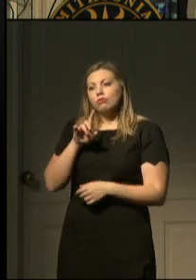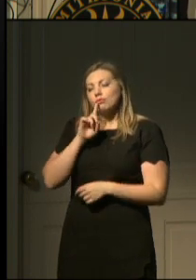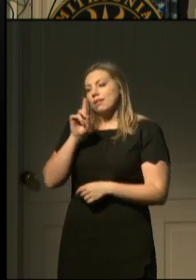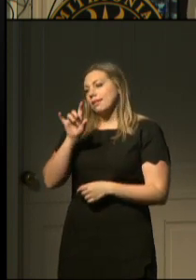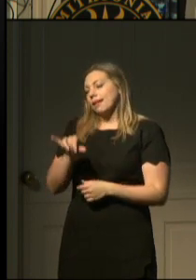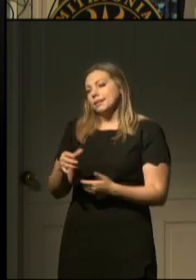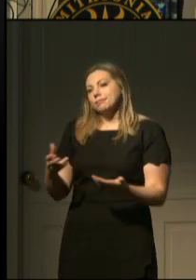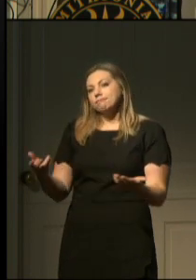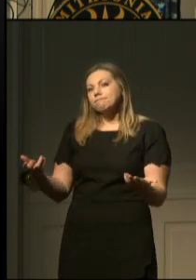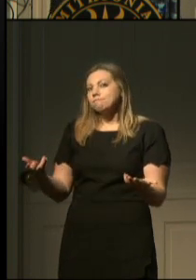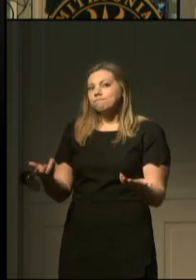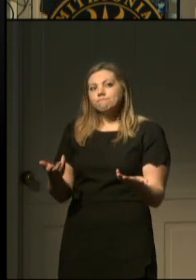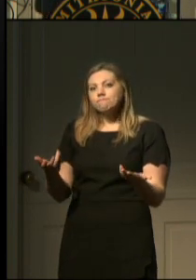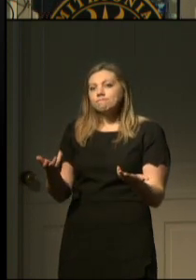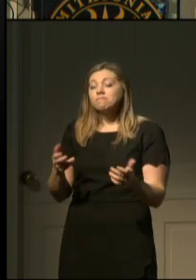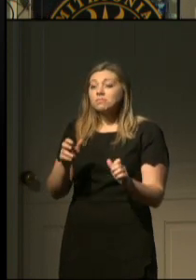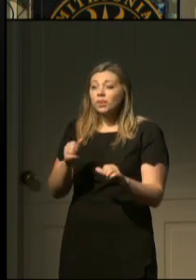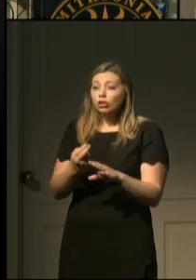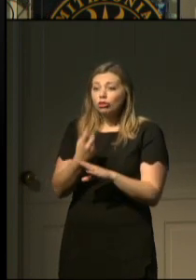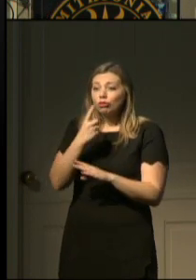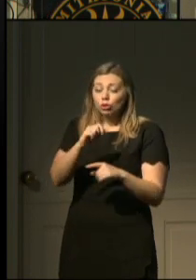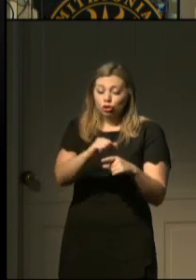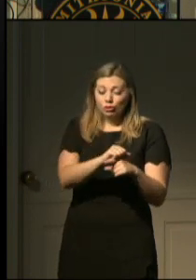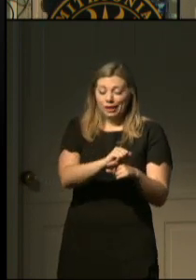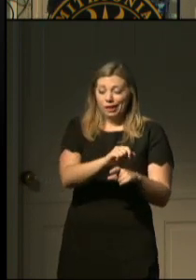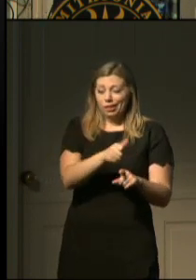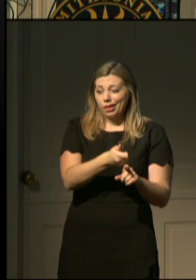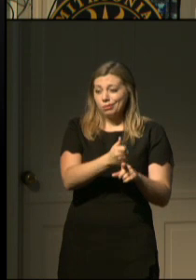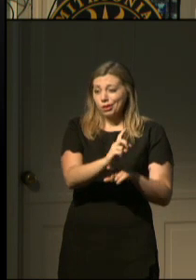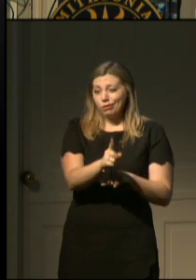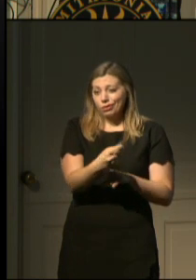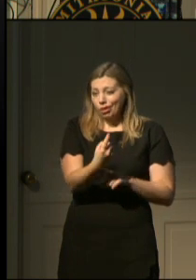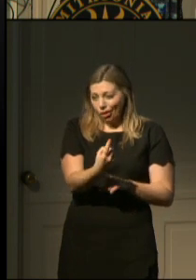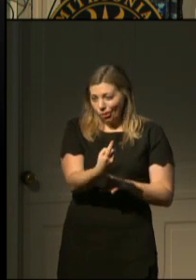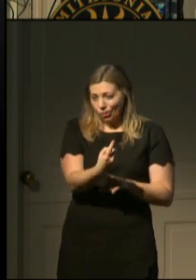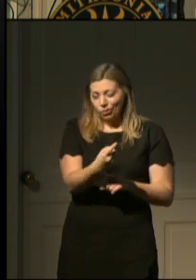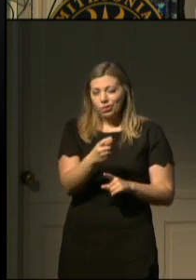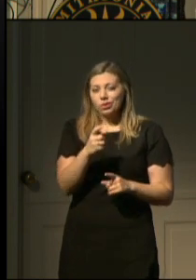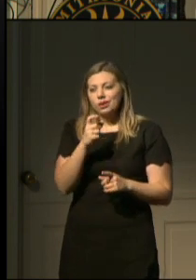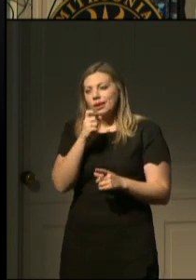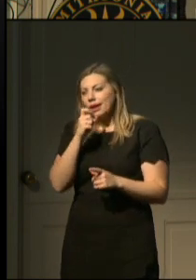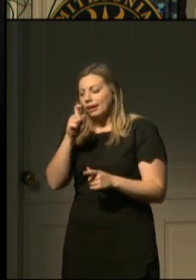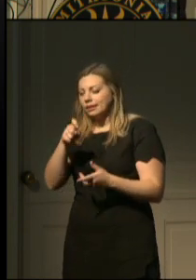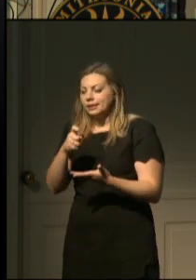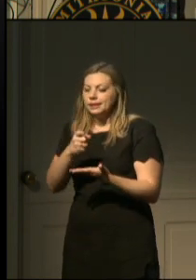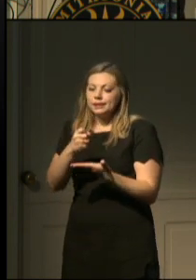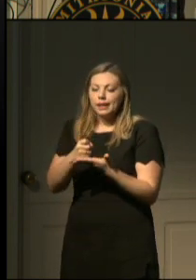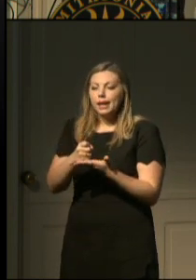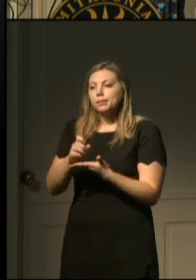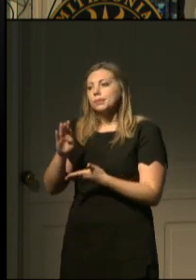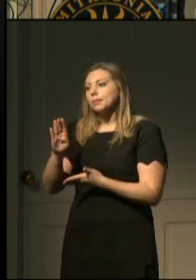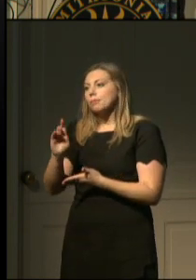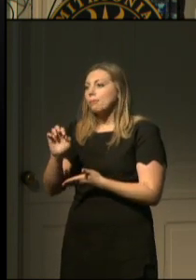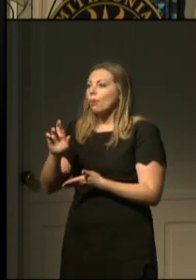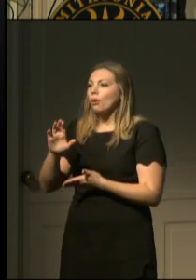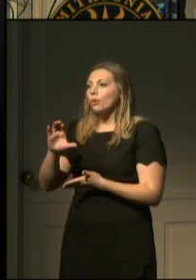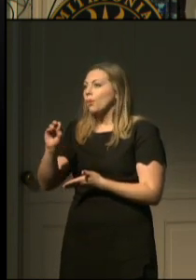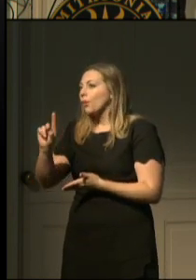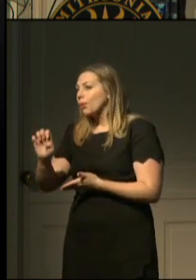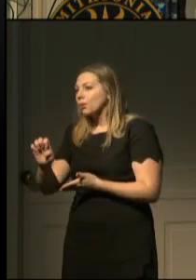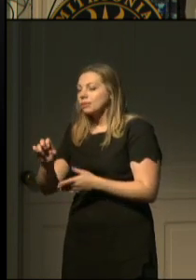basically able to be used for training by themselves without any noise from stamps, barcodes, or any other information needed